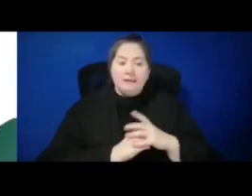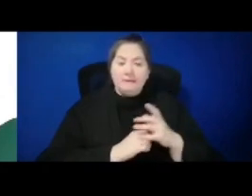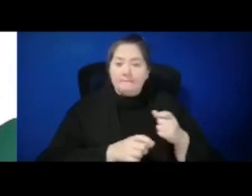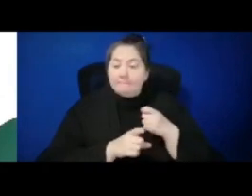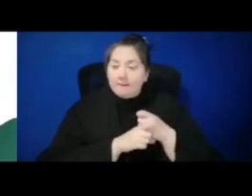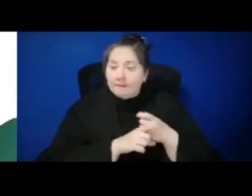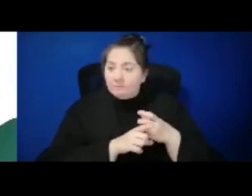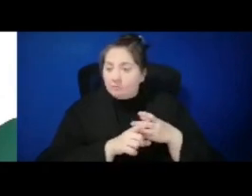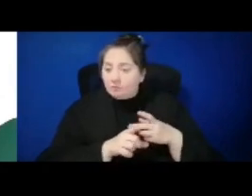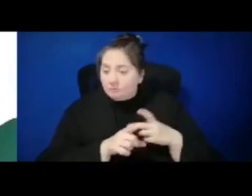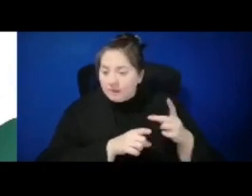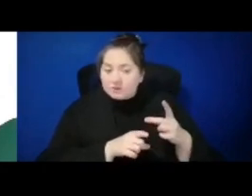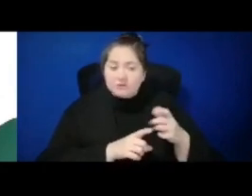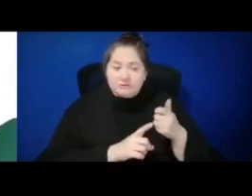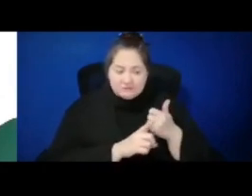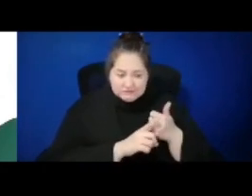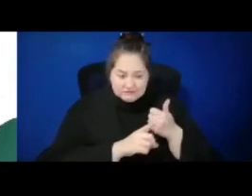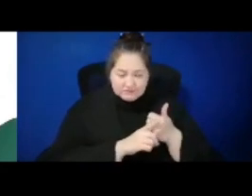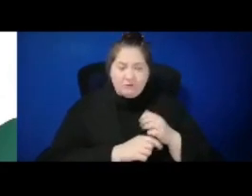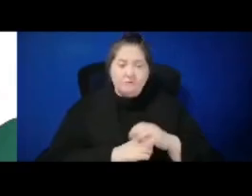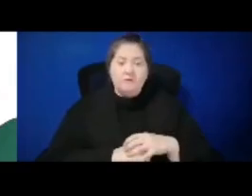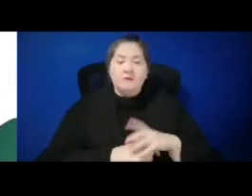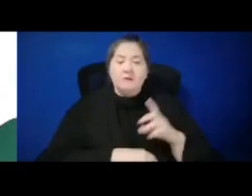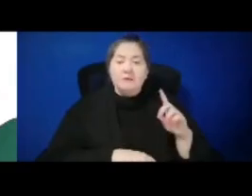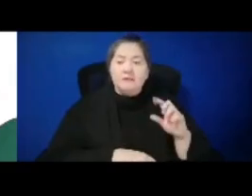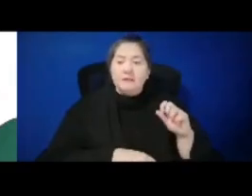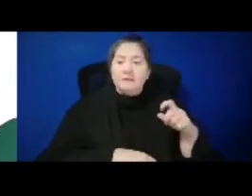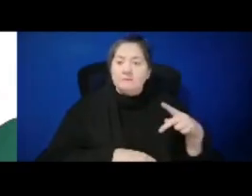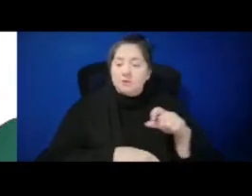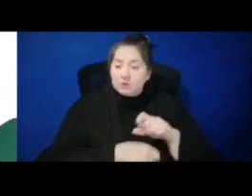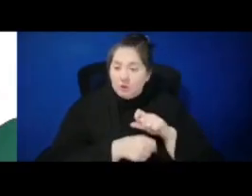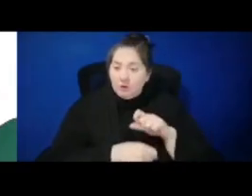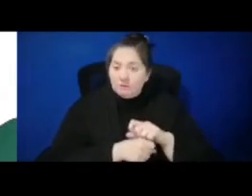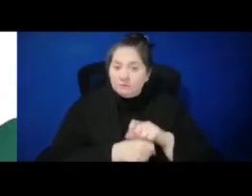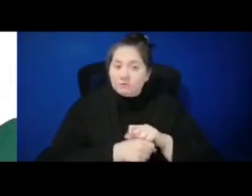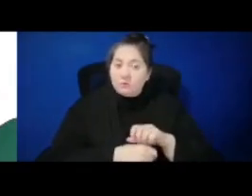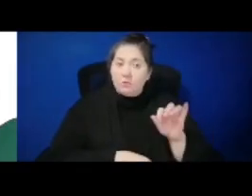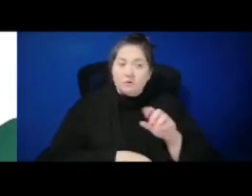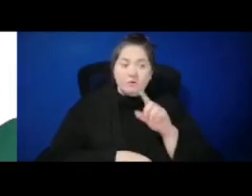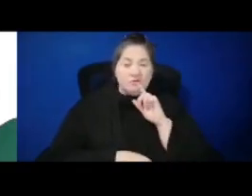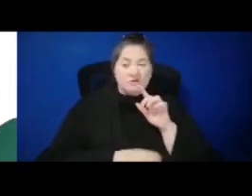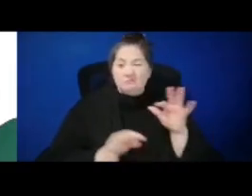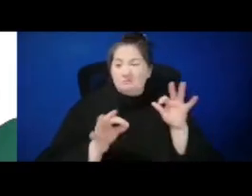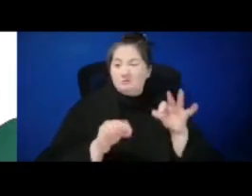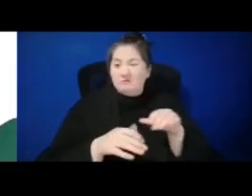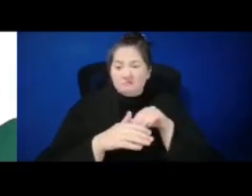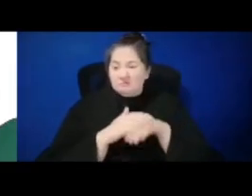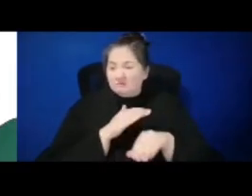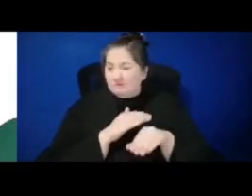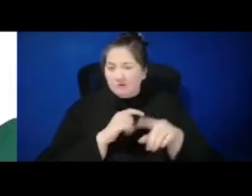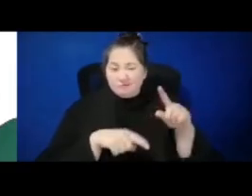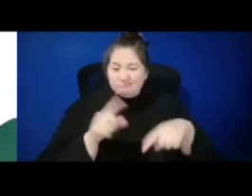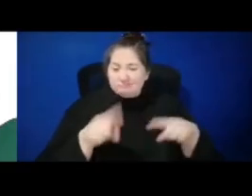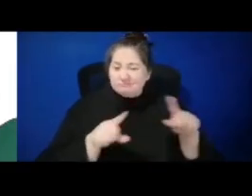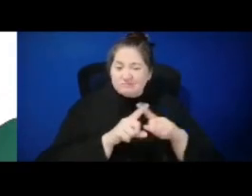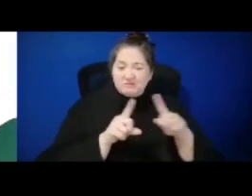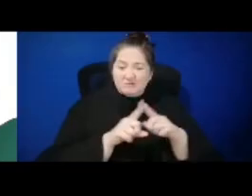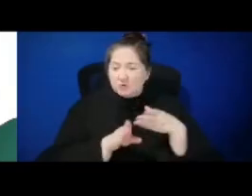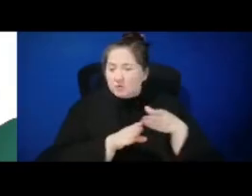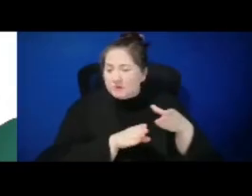impactful profession in and of itself, DSP jobs are also really a perfect entryway to a variety of